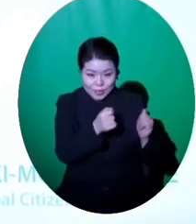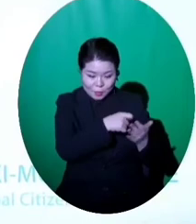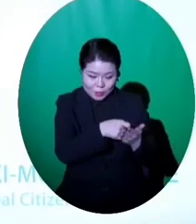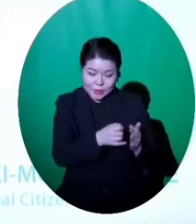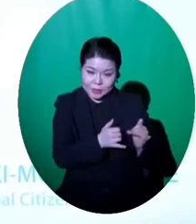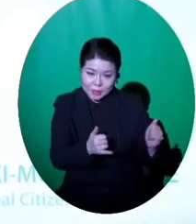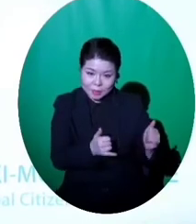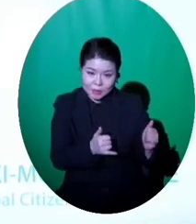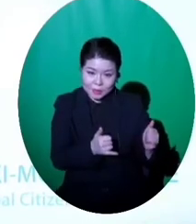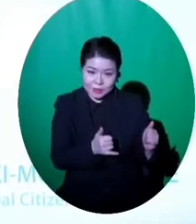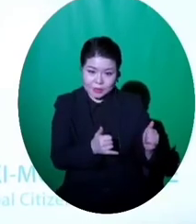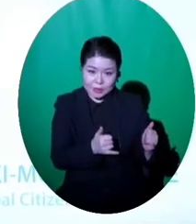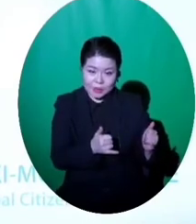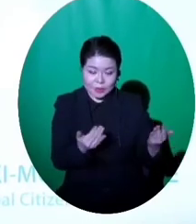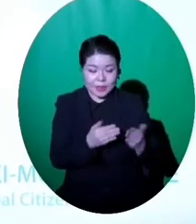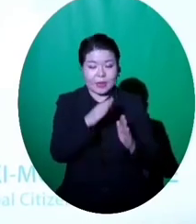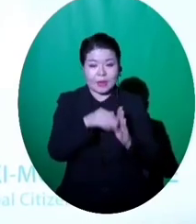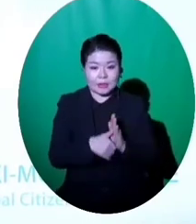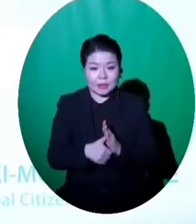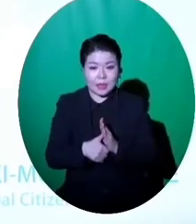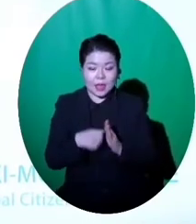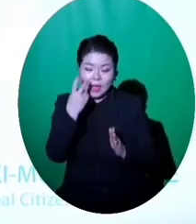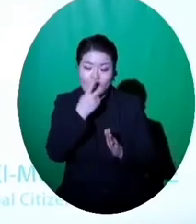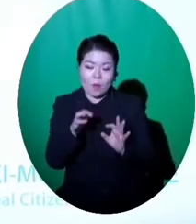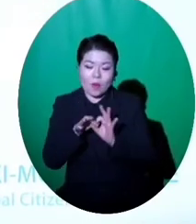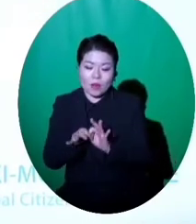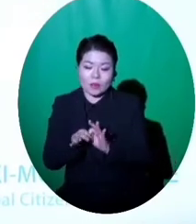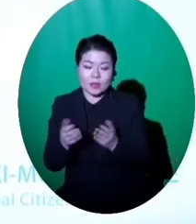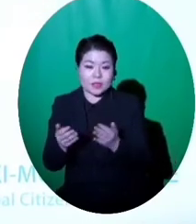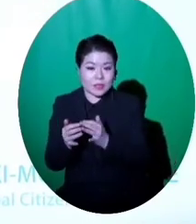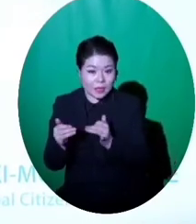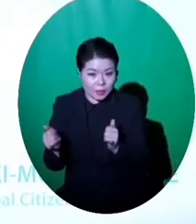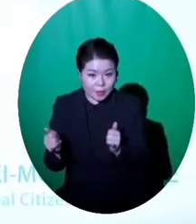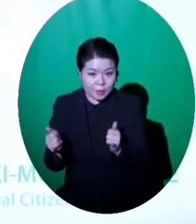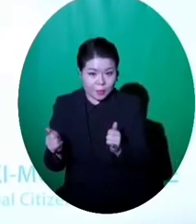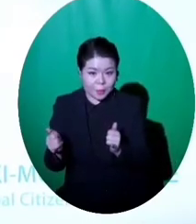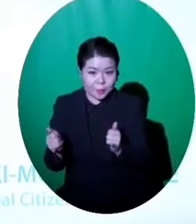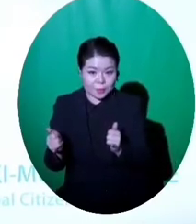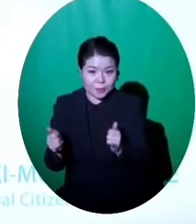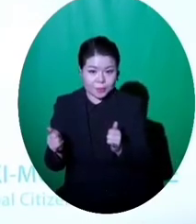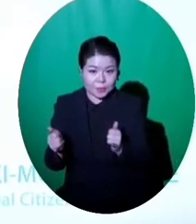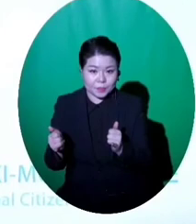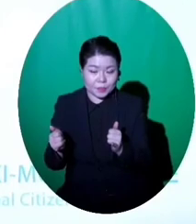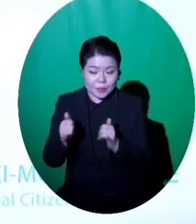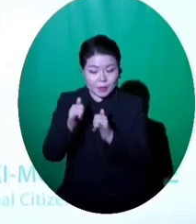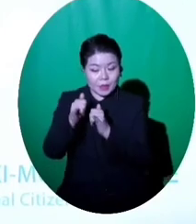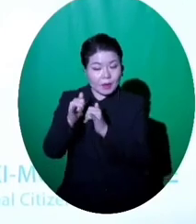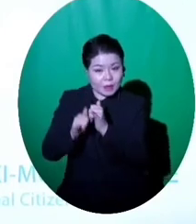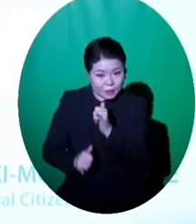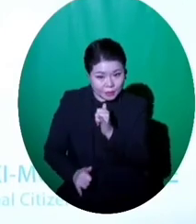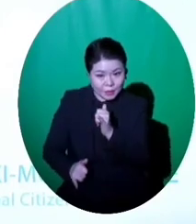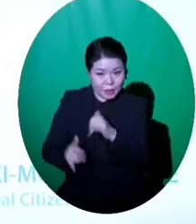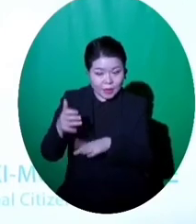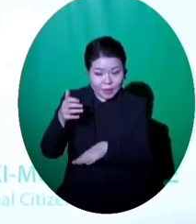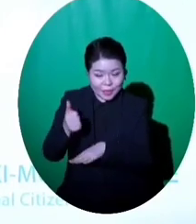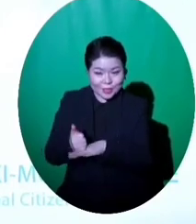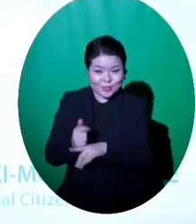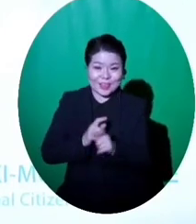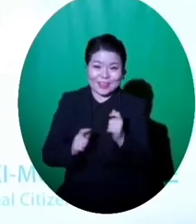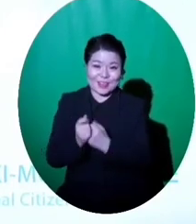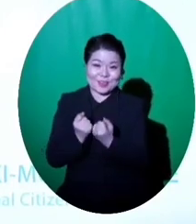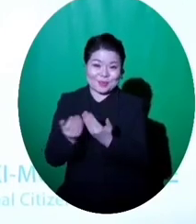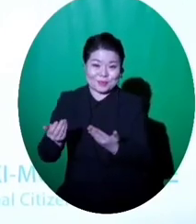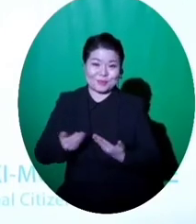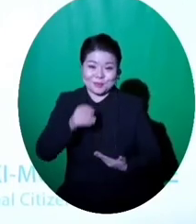more time, let me hear about those stories. Okay. Another question is a common question to all of